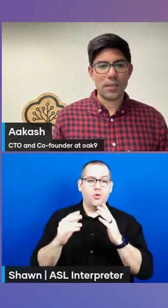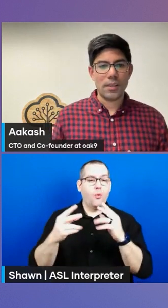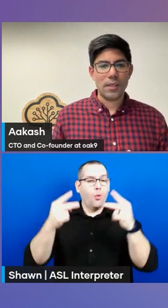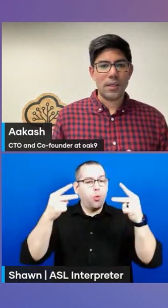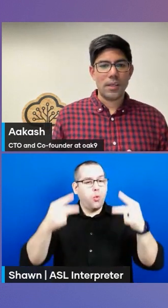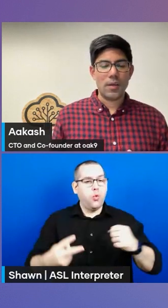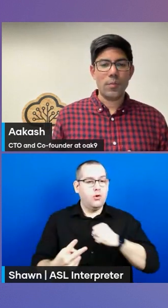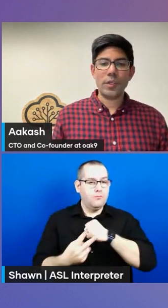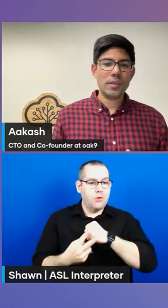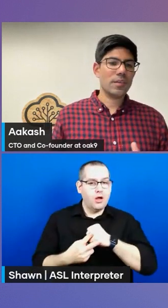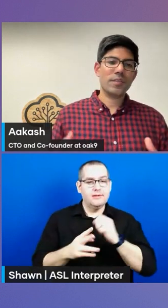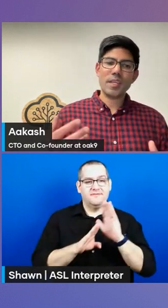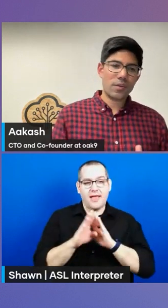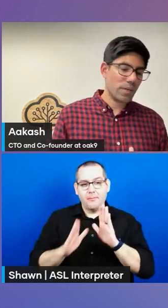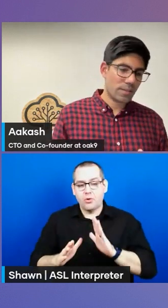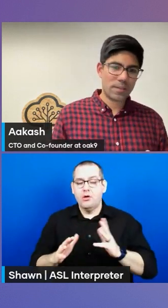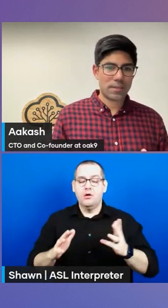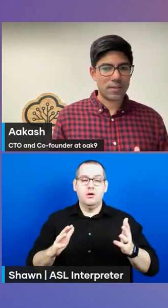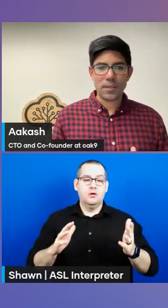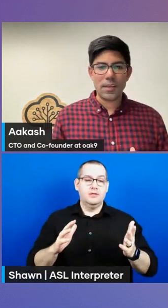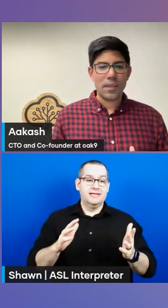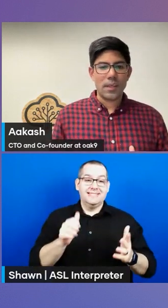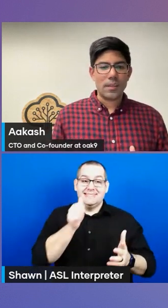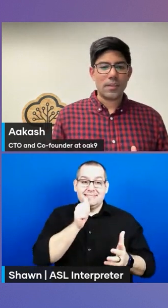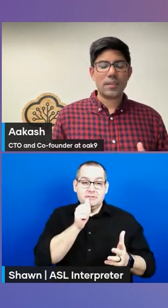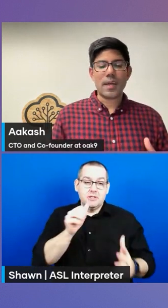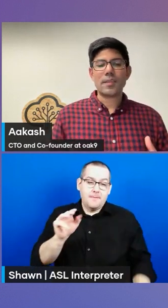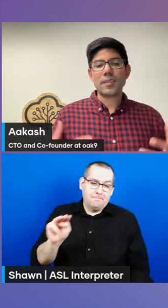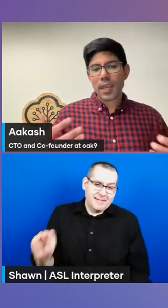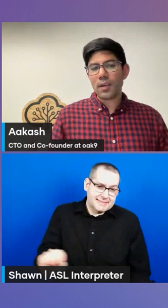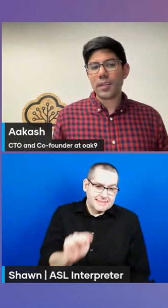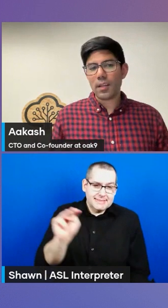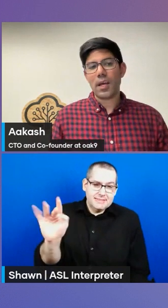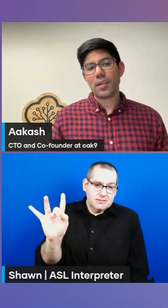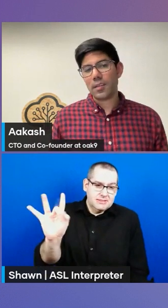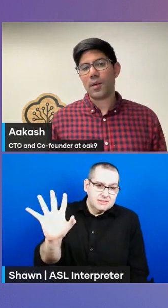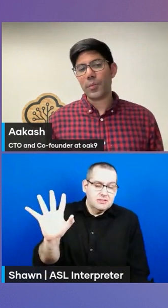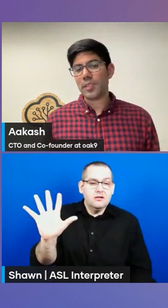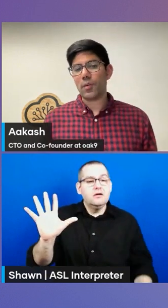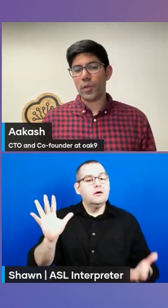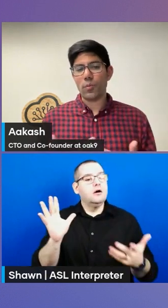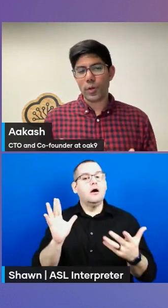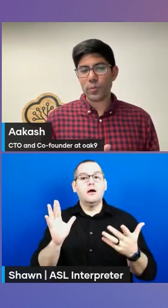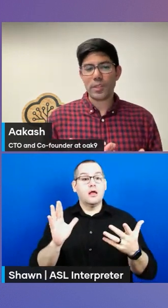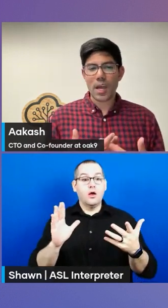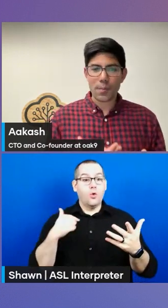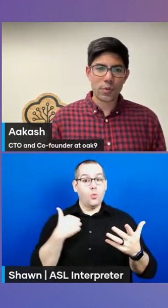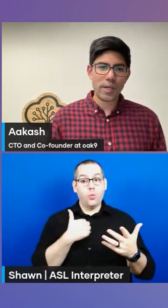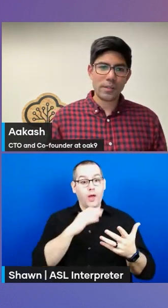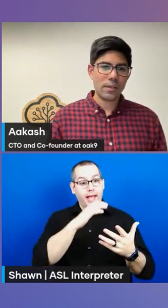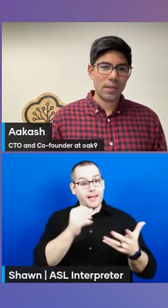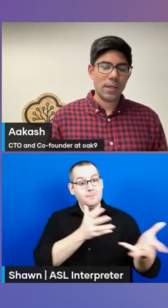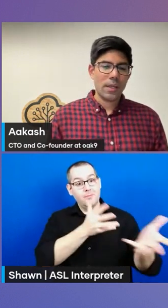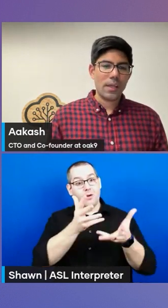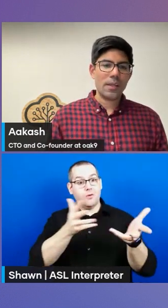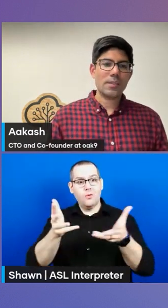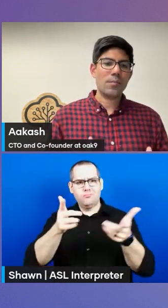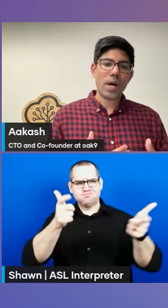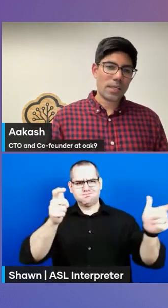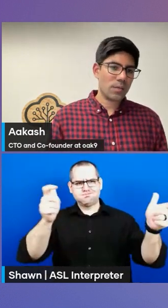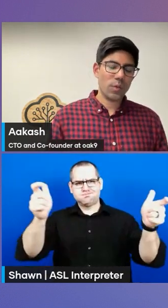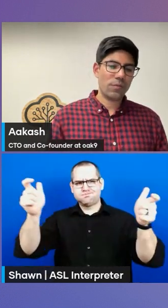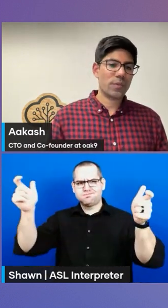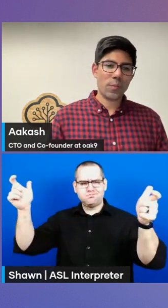repositories, millions of secrets, at the scale that a lot of the companies that we work with operate, it